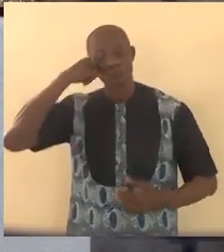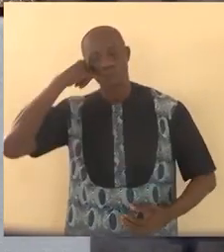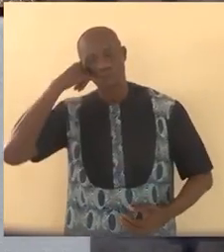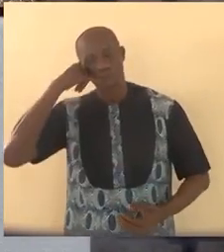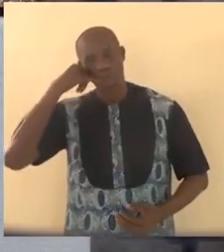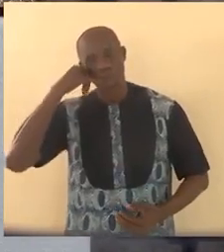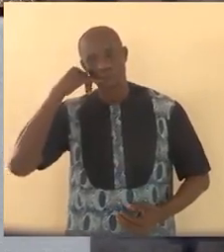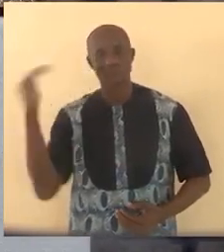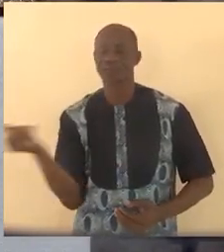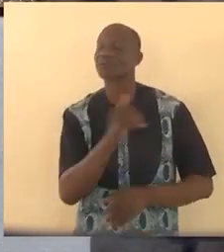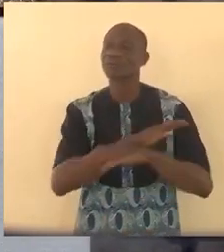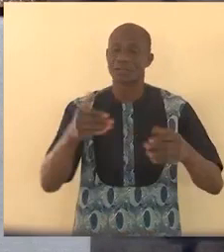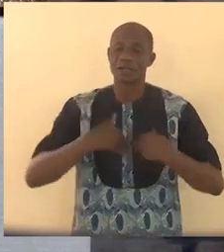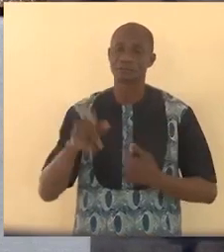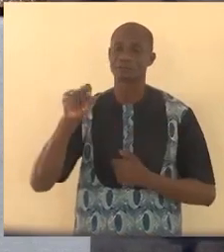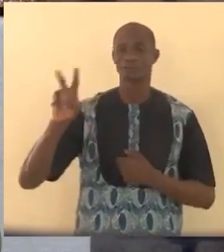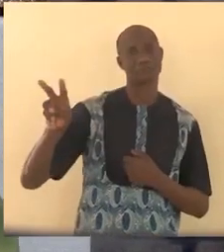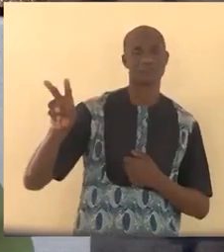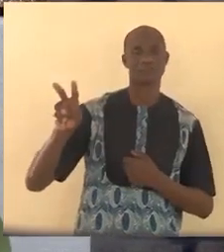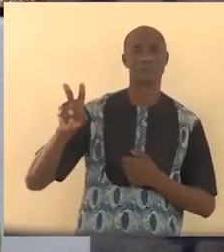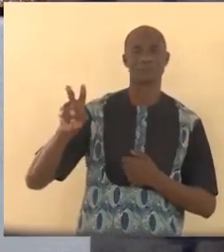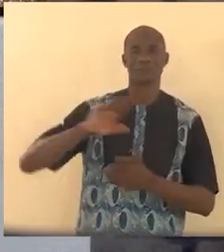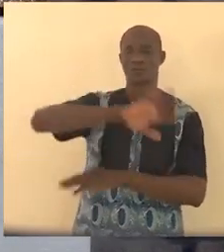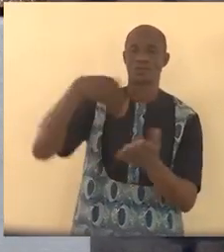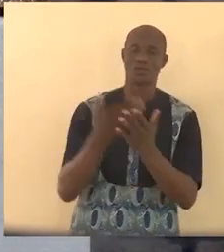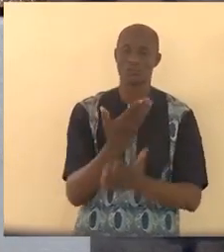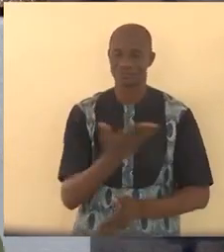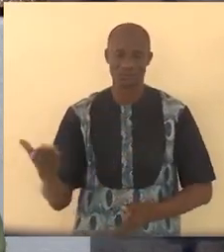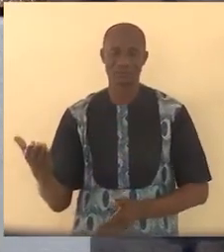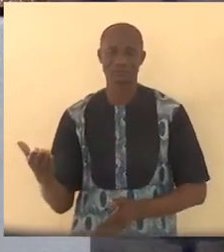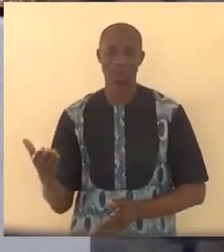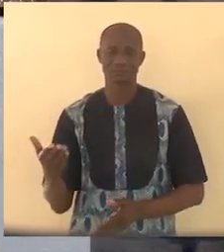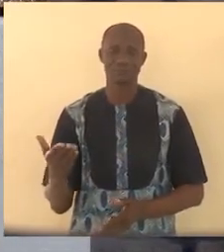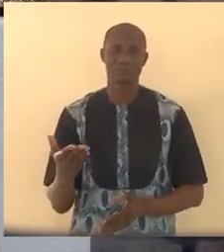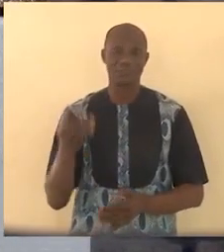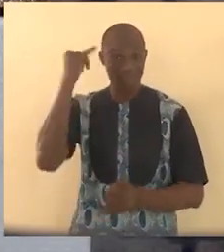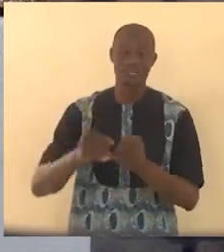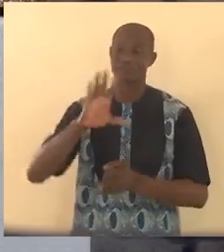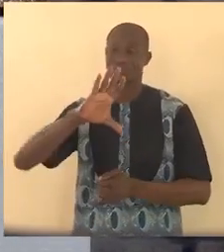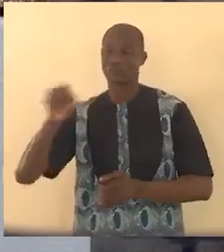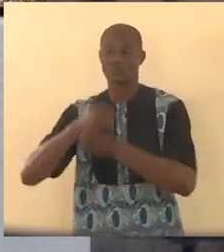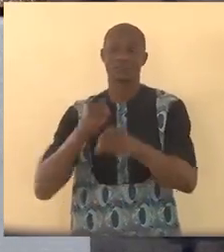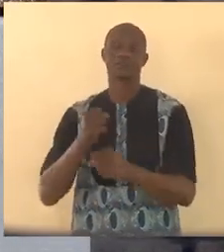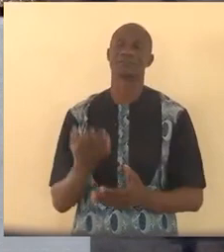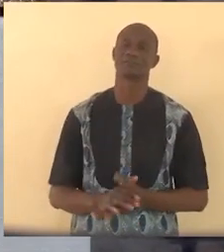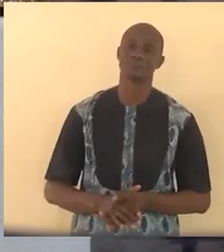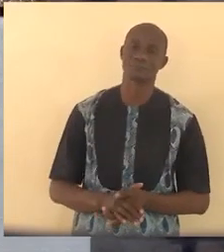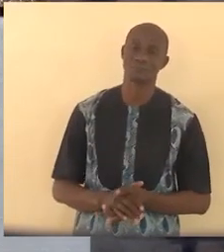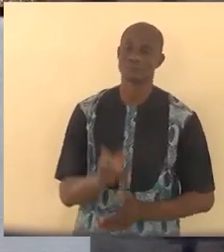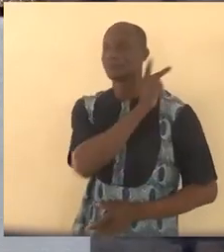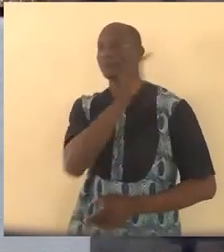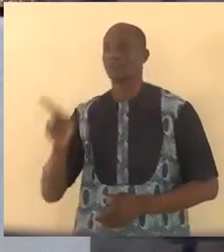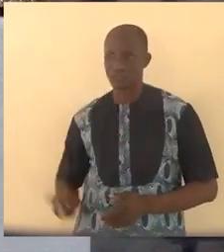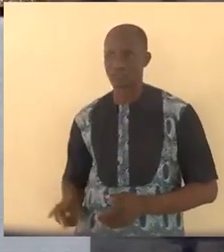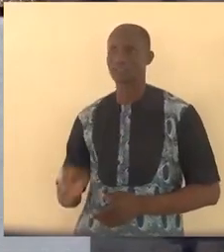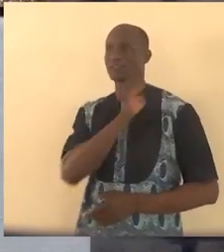phone? Did they have television? All these things have come in the last 100 years. So,